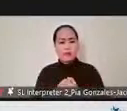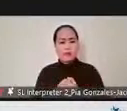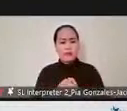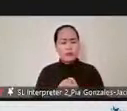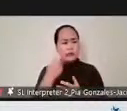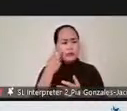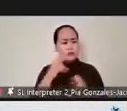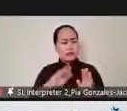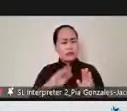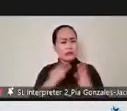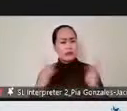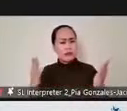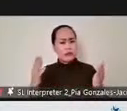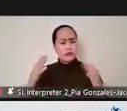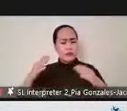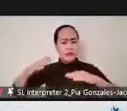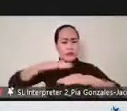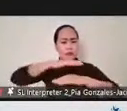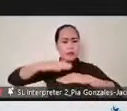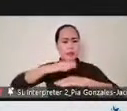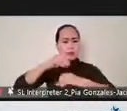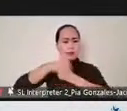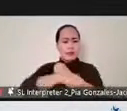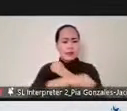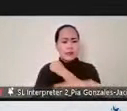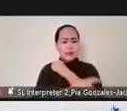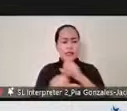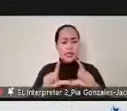exposed above sea level